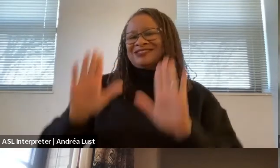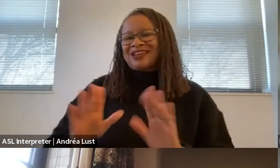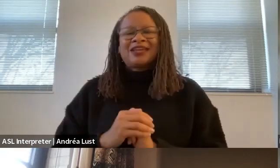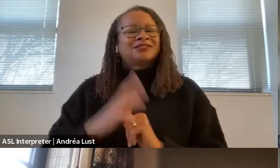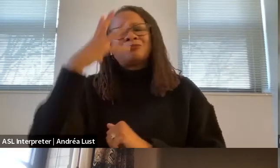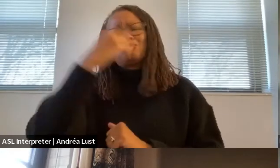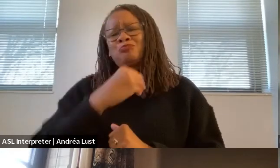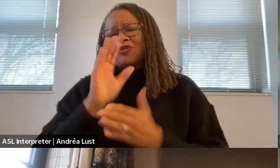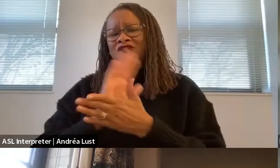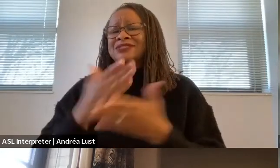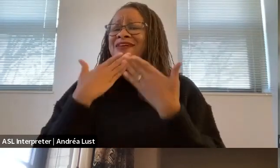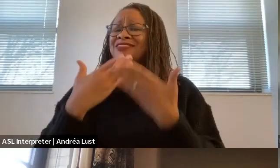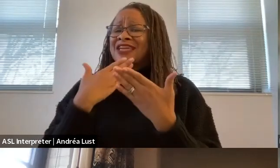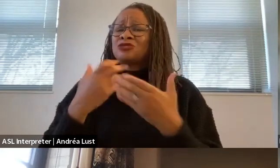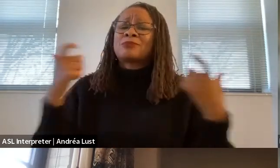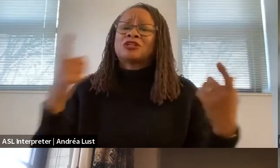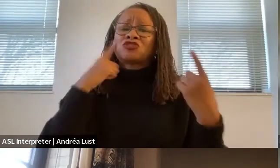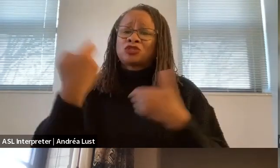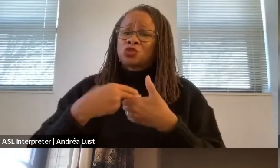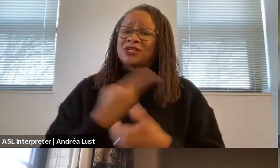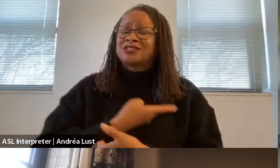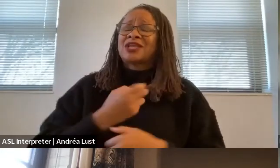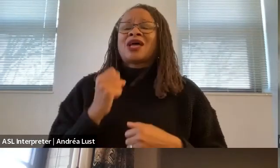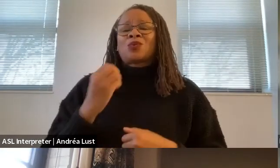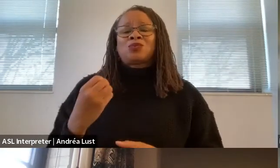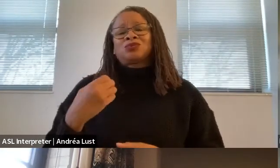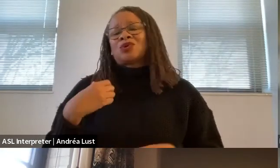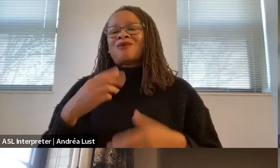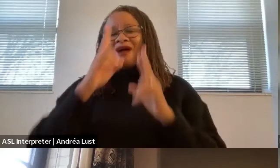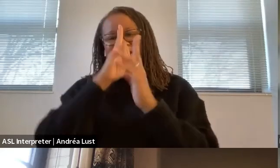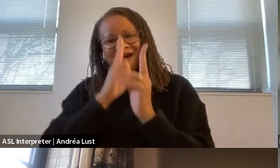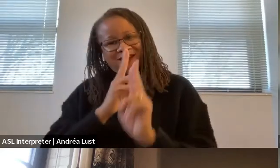And thank you so much for being with us. And we're so honored that